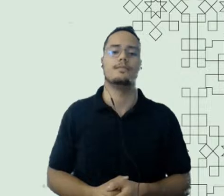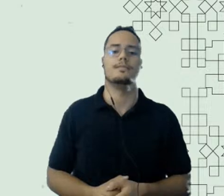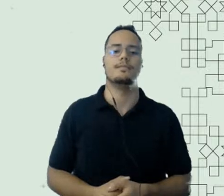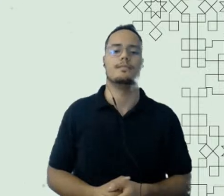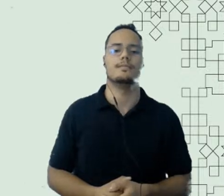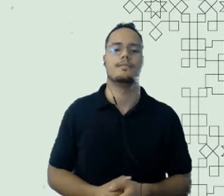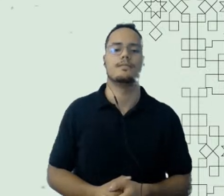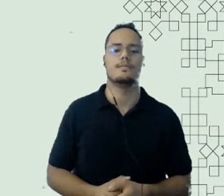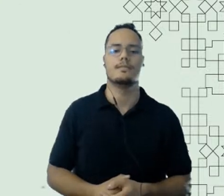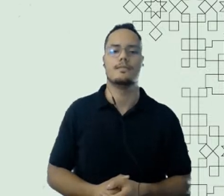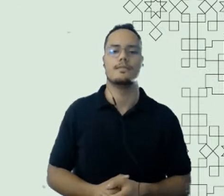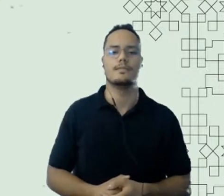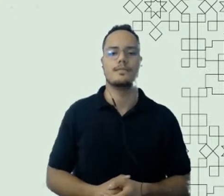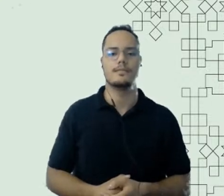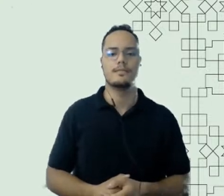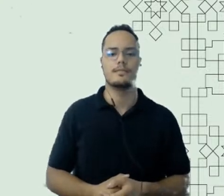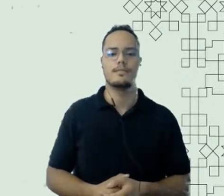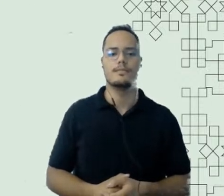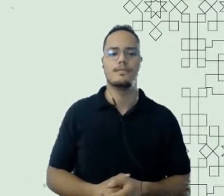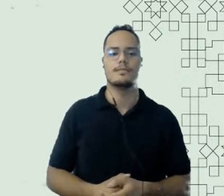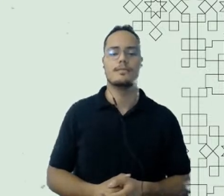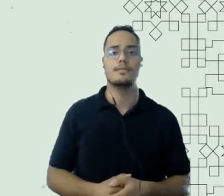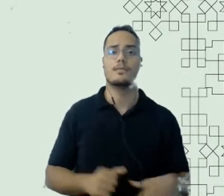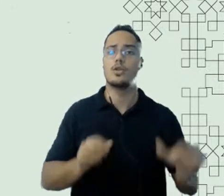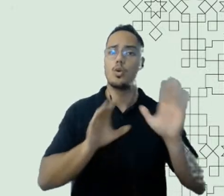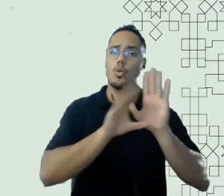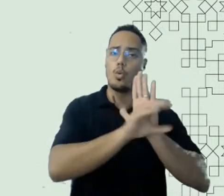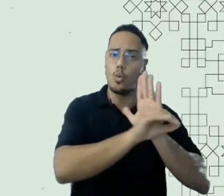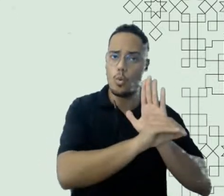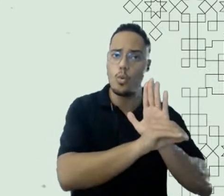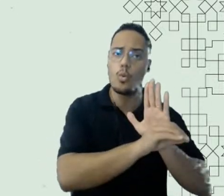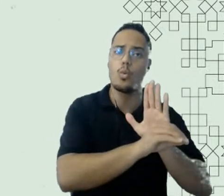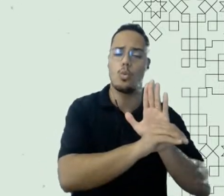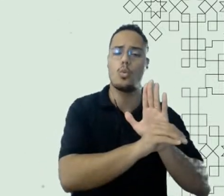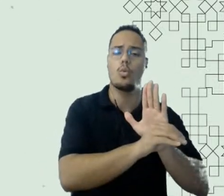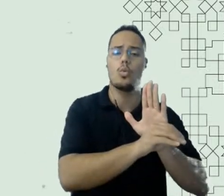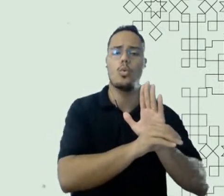is really exploiting the value of copyrighted work. So